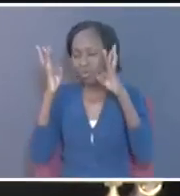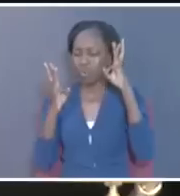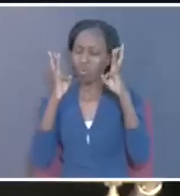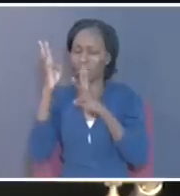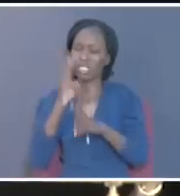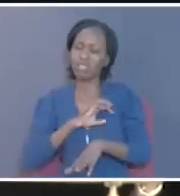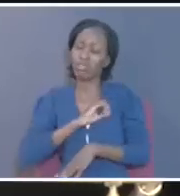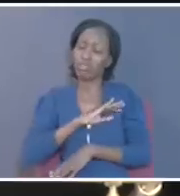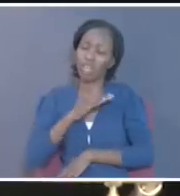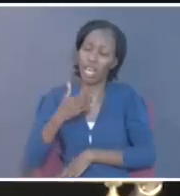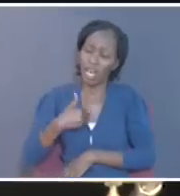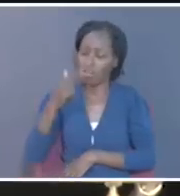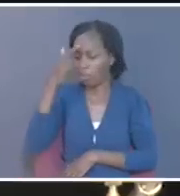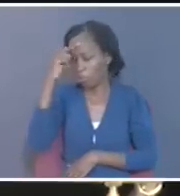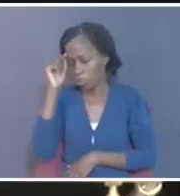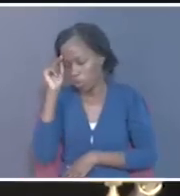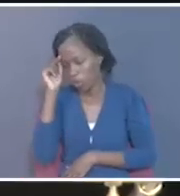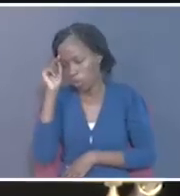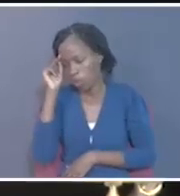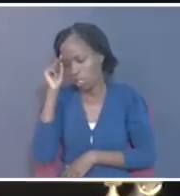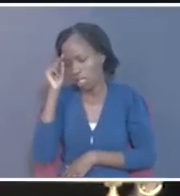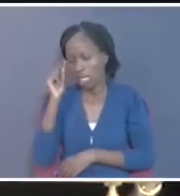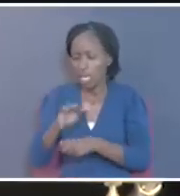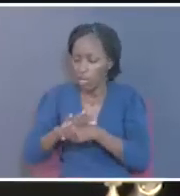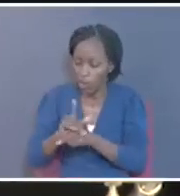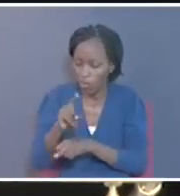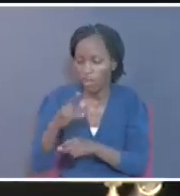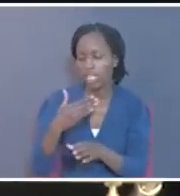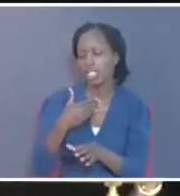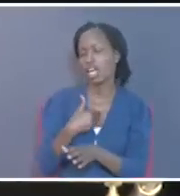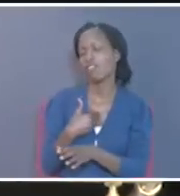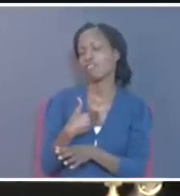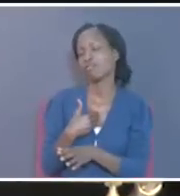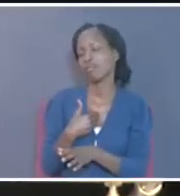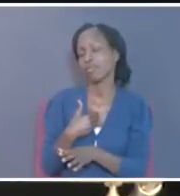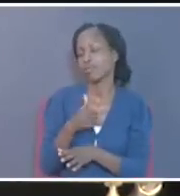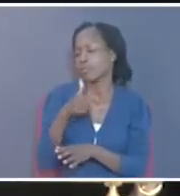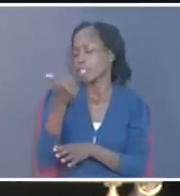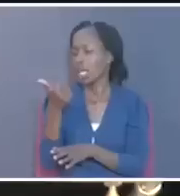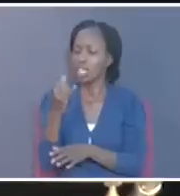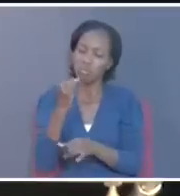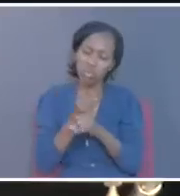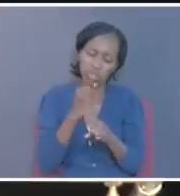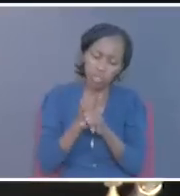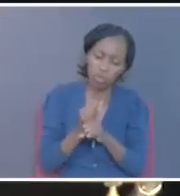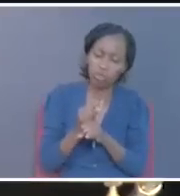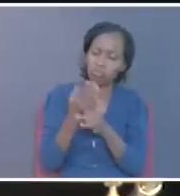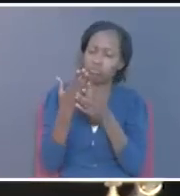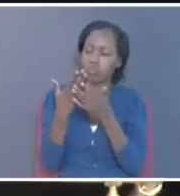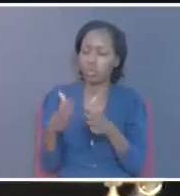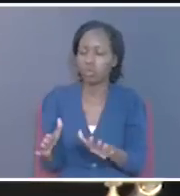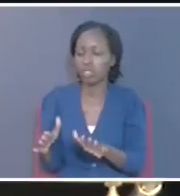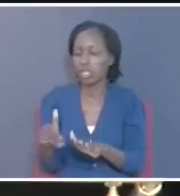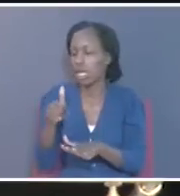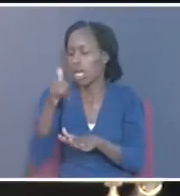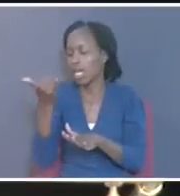afraid, Lord, because they have been affected by this pandemic one way or another. Some have lost jobs. Some have lost loved ones.